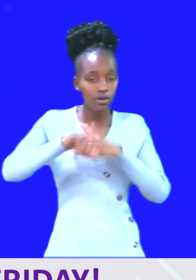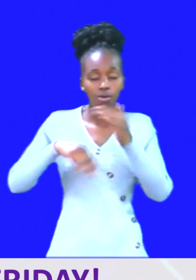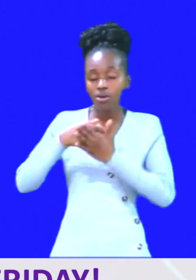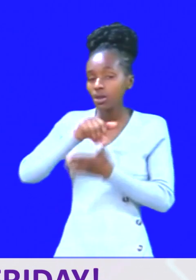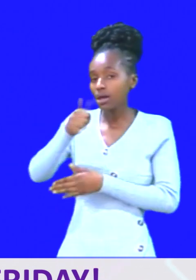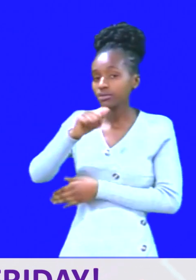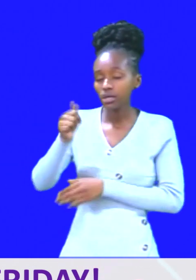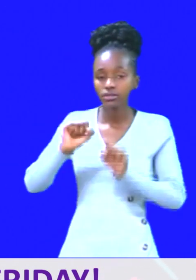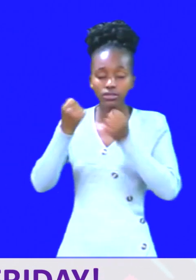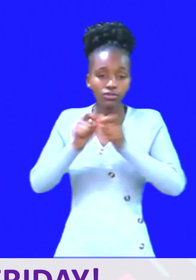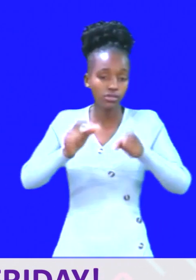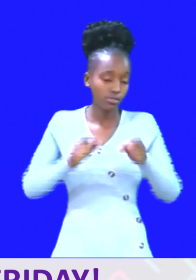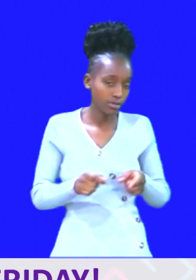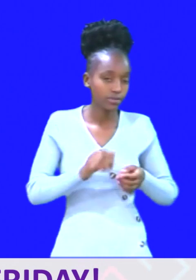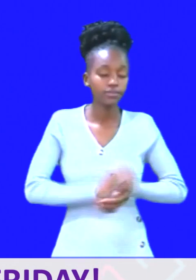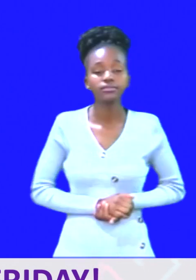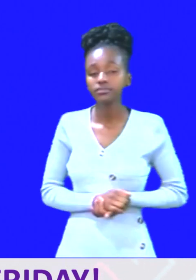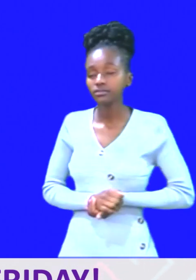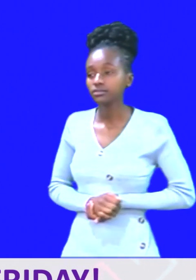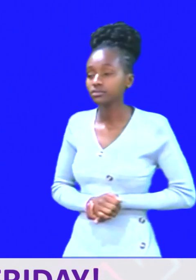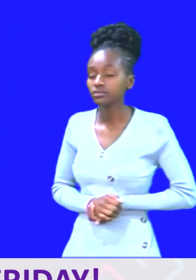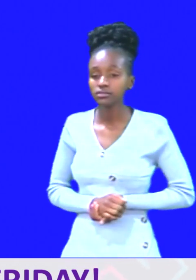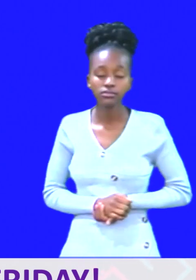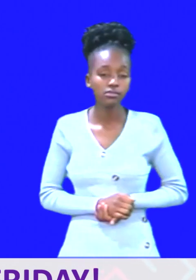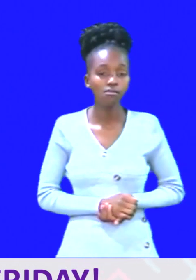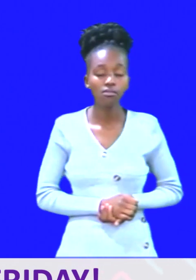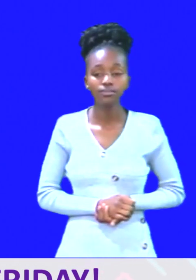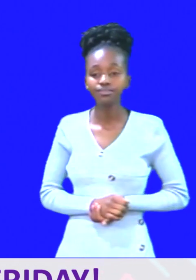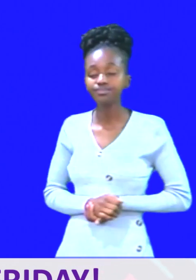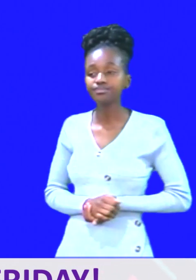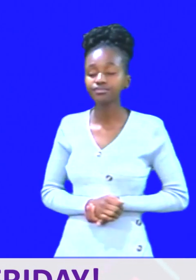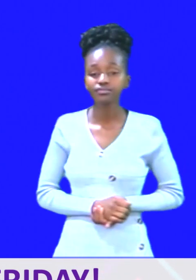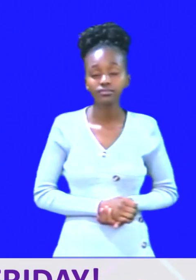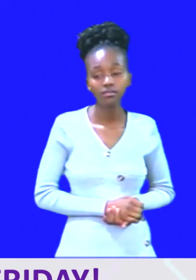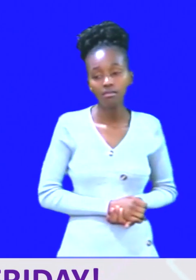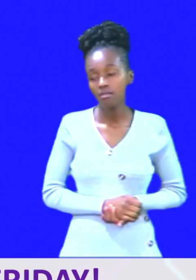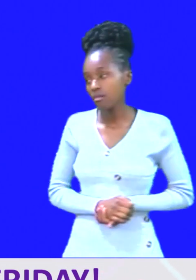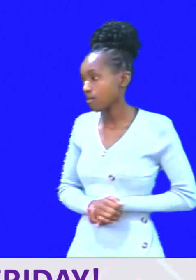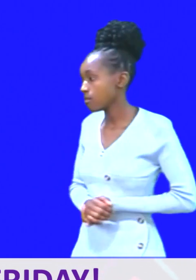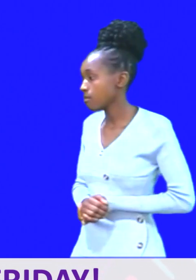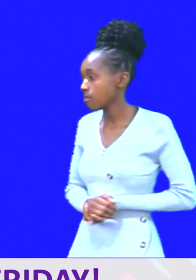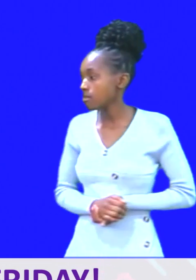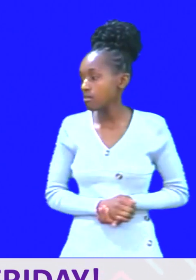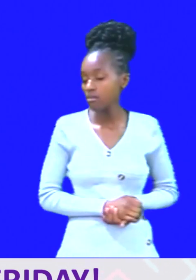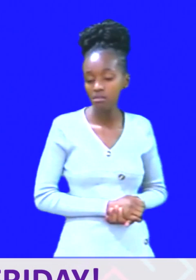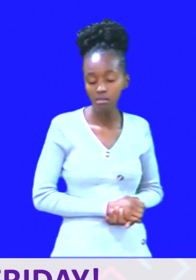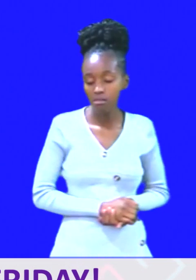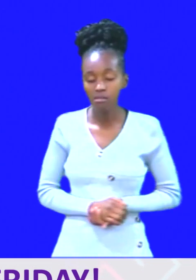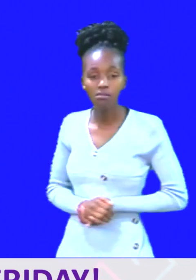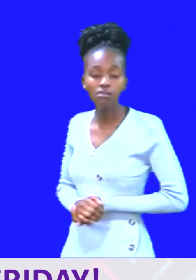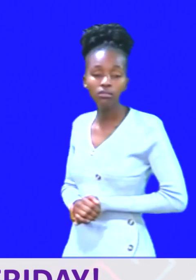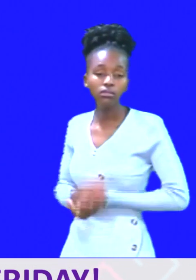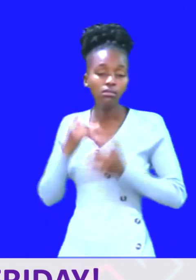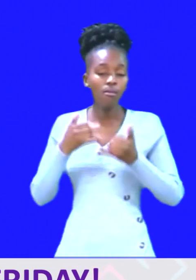gani ngine? IG nimesema. Umesema adi YouTube, I think. Zote. I think nimeenjoy sana adi sasa akili. Ishaenda.